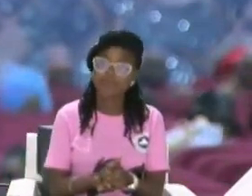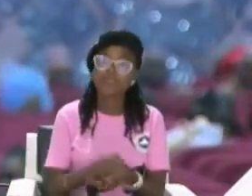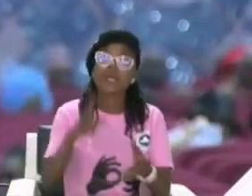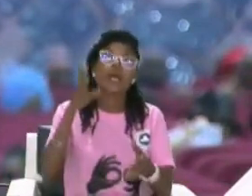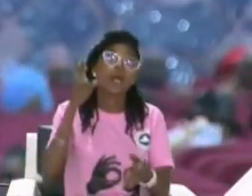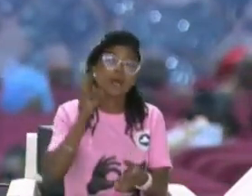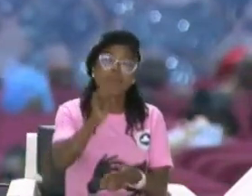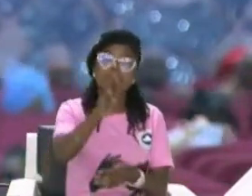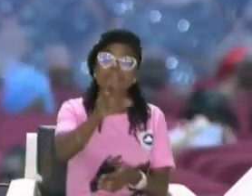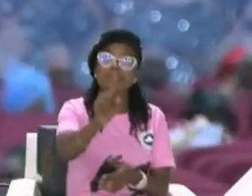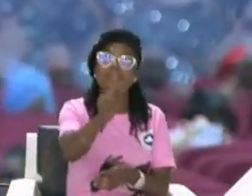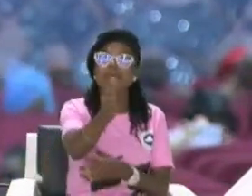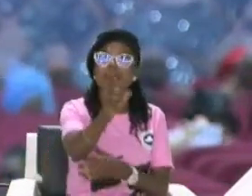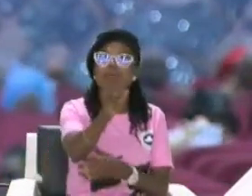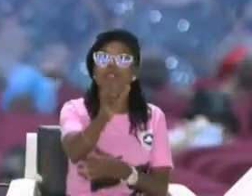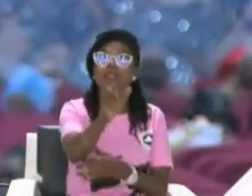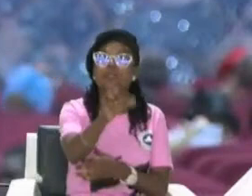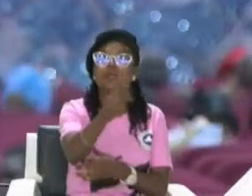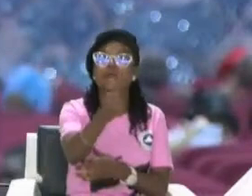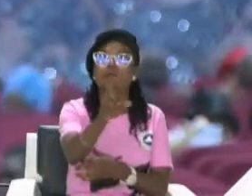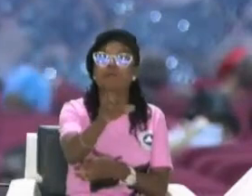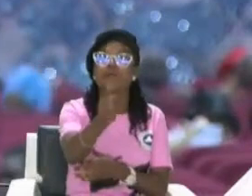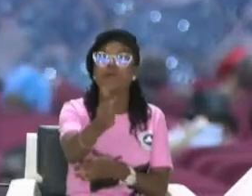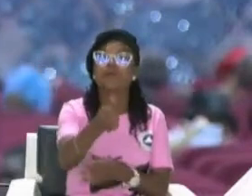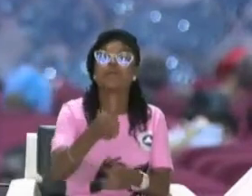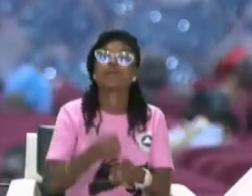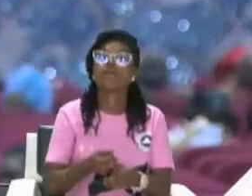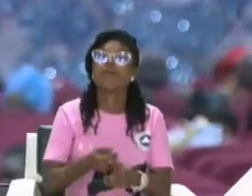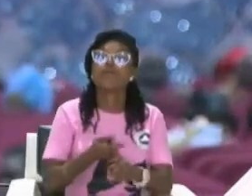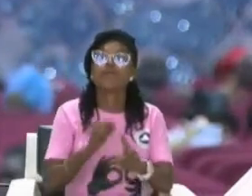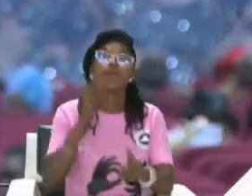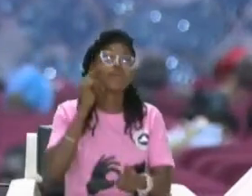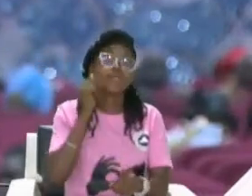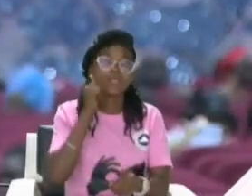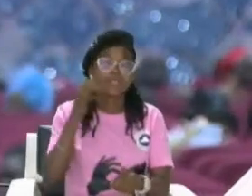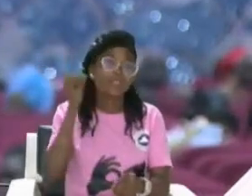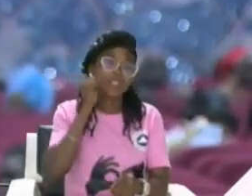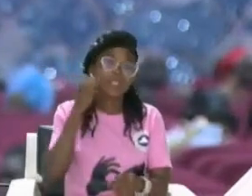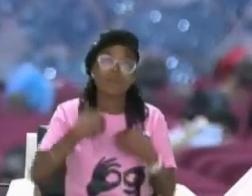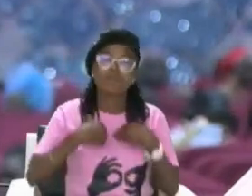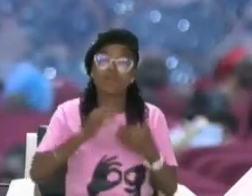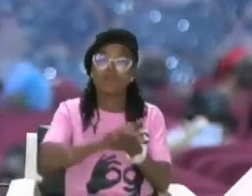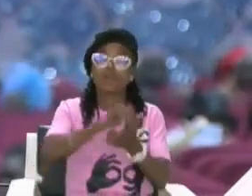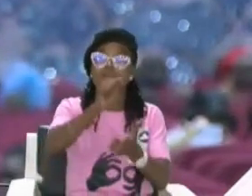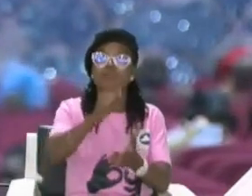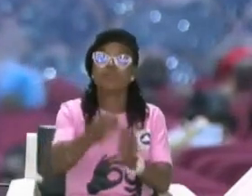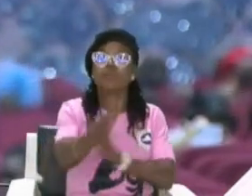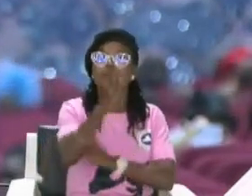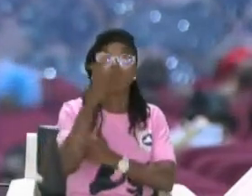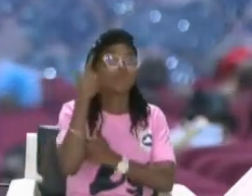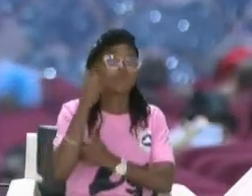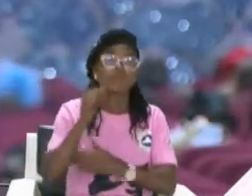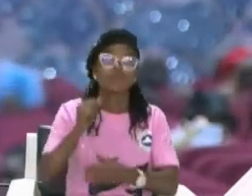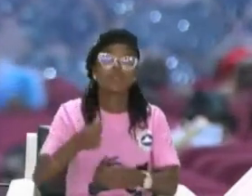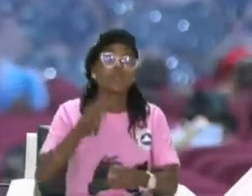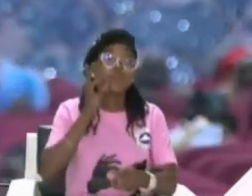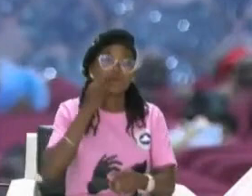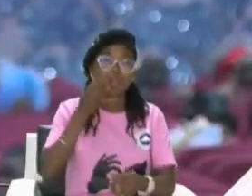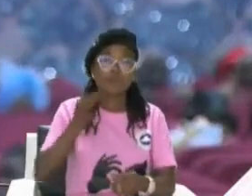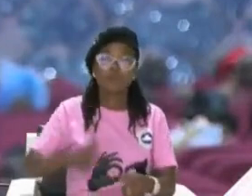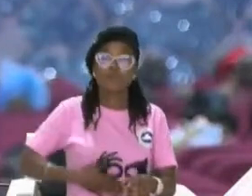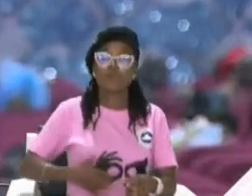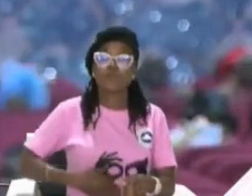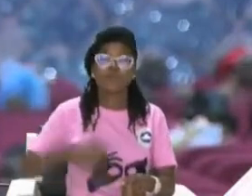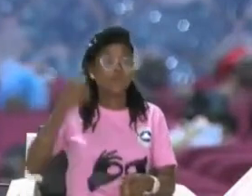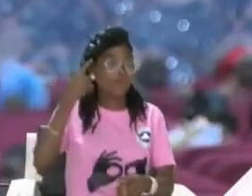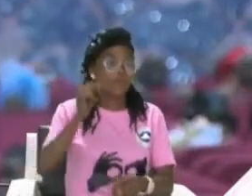Mrs. Adeola Akindayomi from Nigeria had been believing God for the fruit of the womb for 5 years.